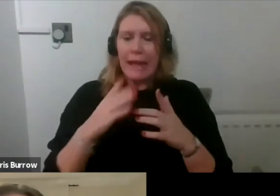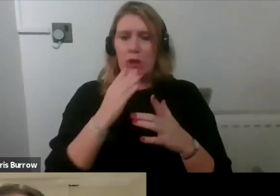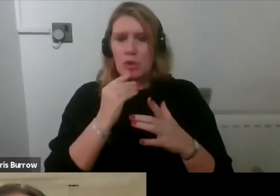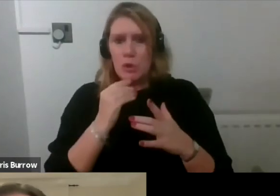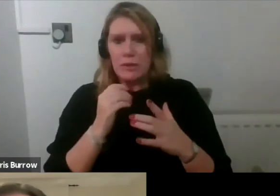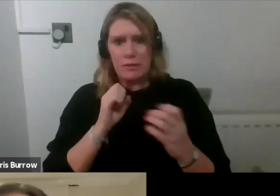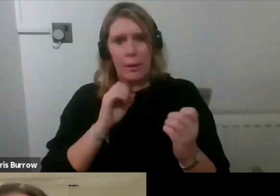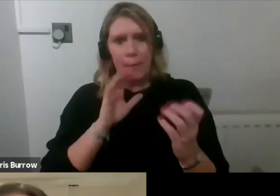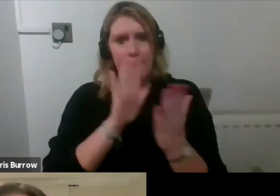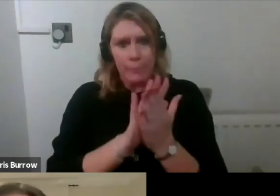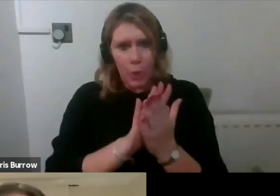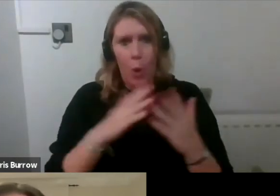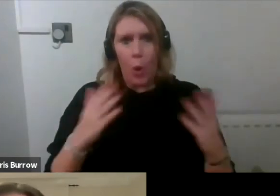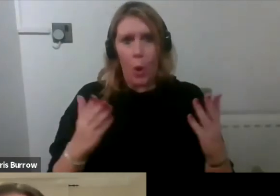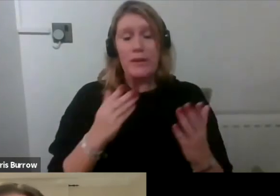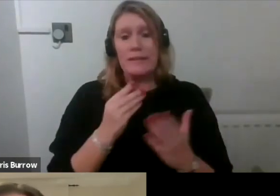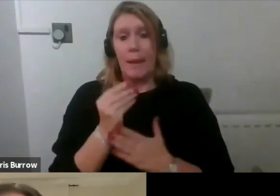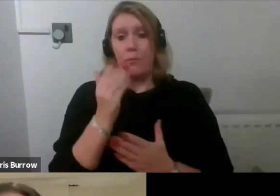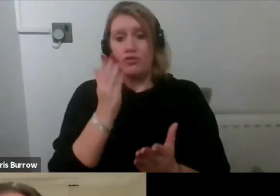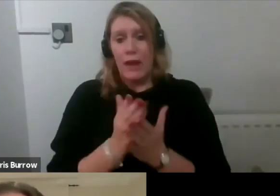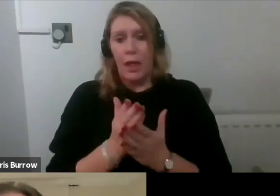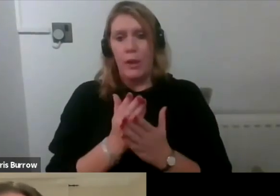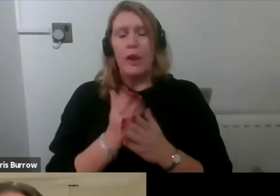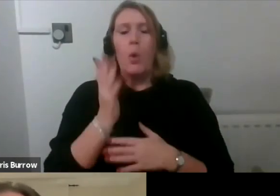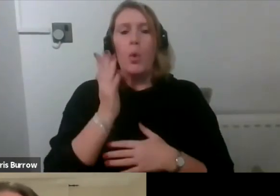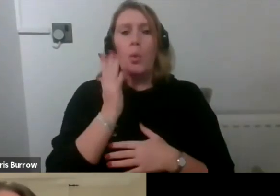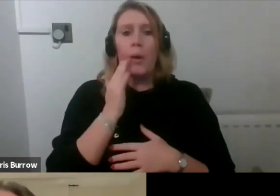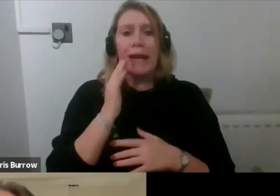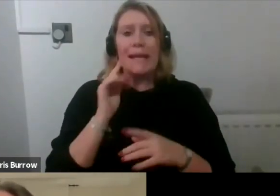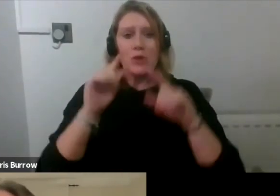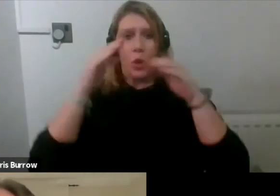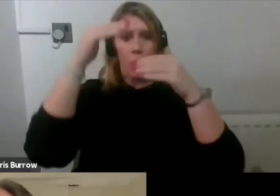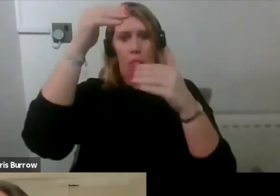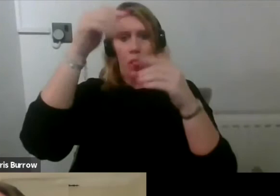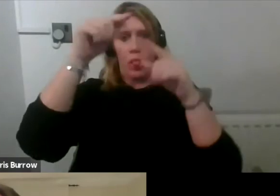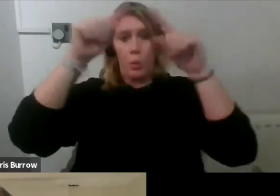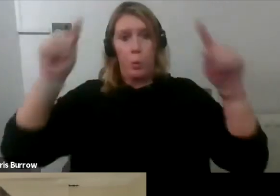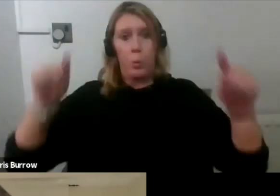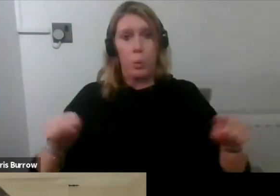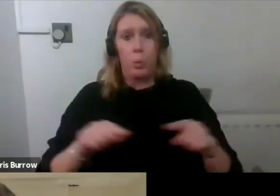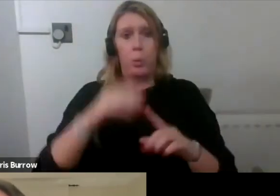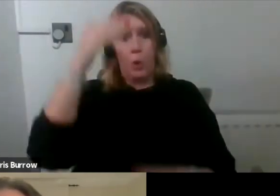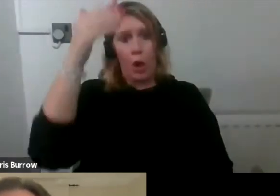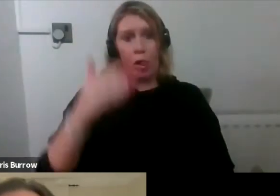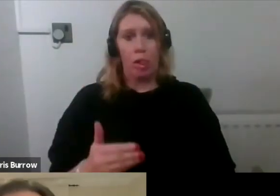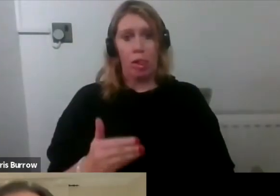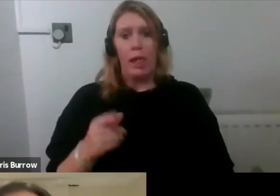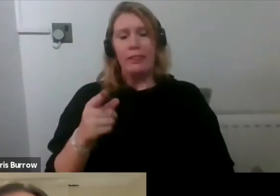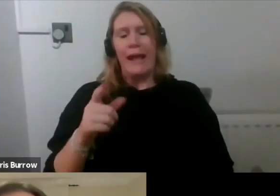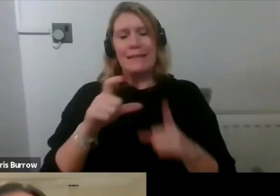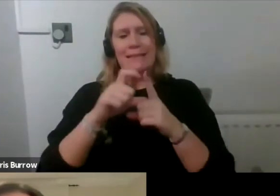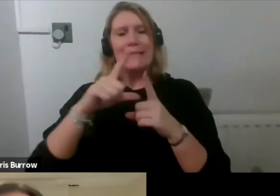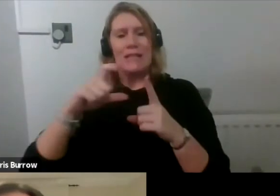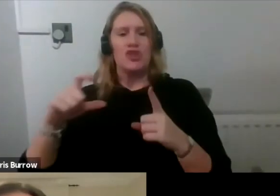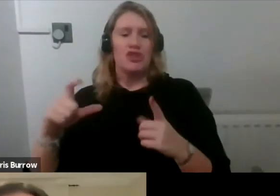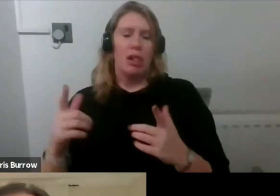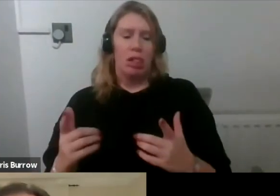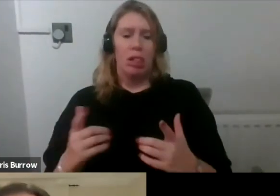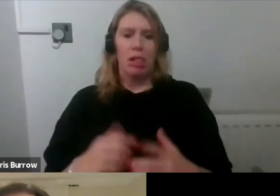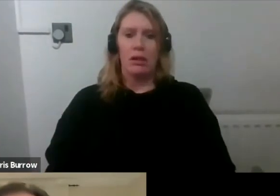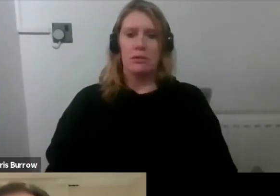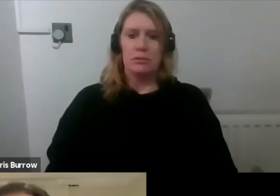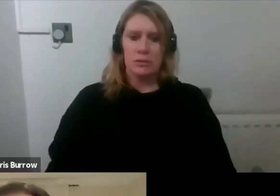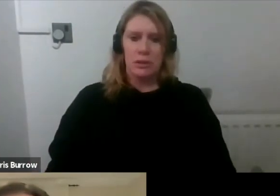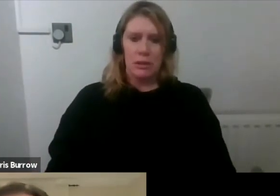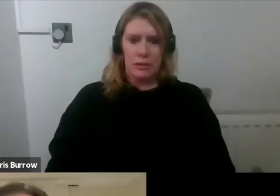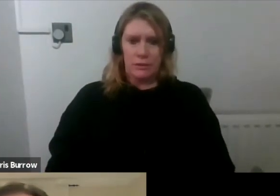real. Whenever you see it on the wall, it's always digital. So all the student photos are, and there's a couple of shots in the documentary,